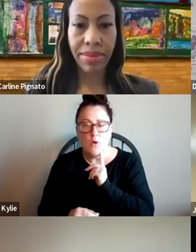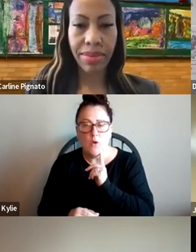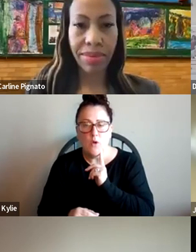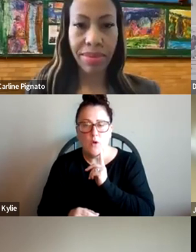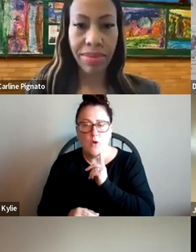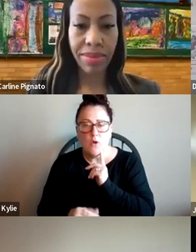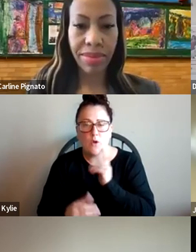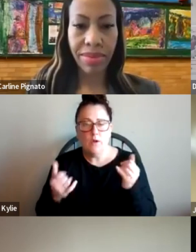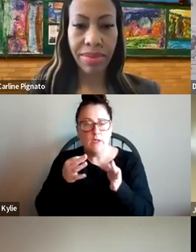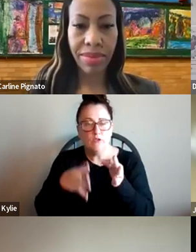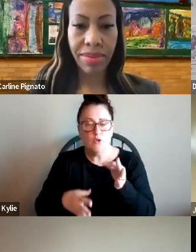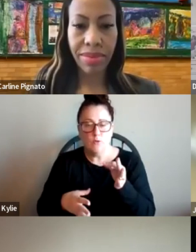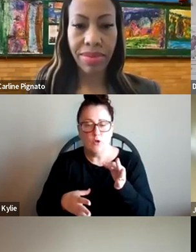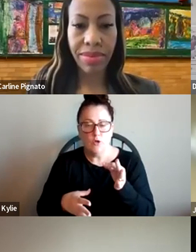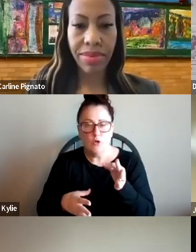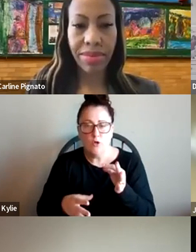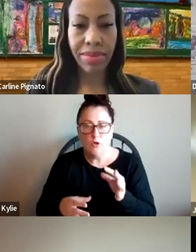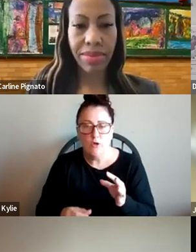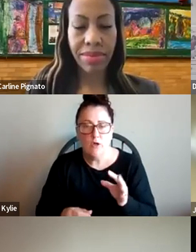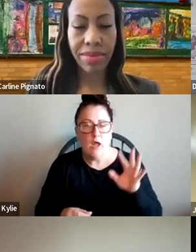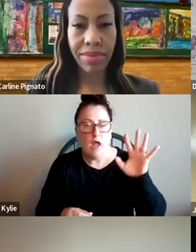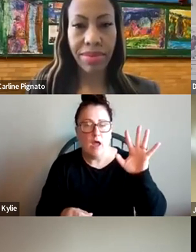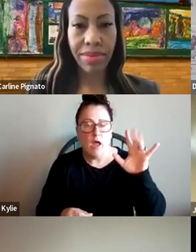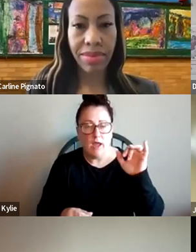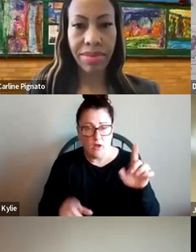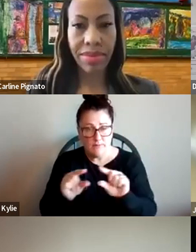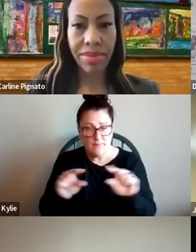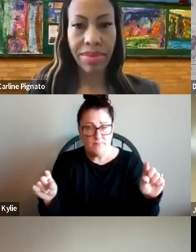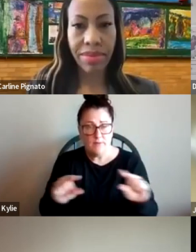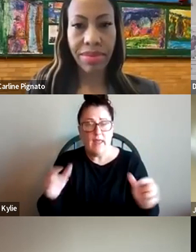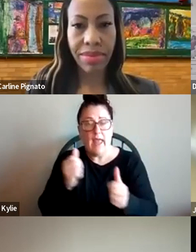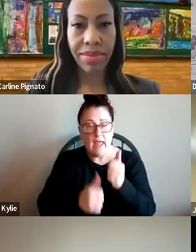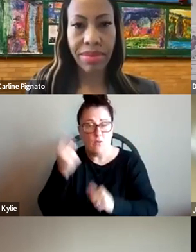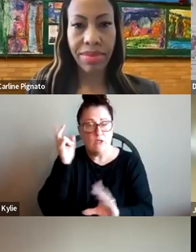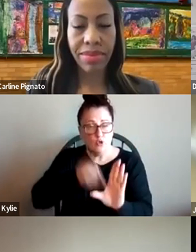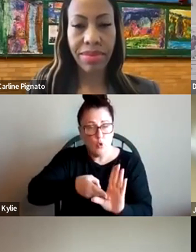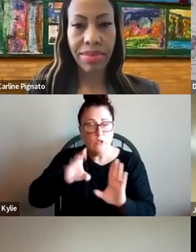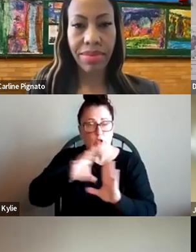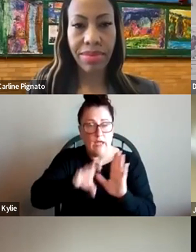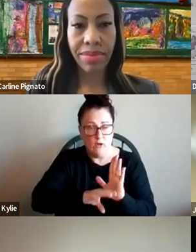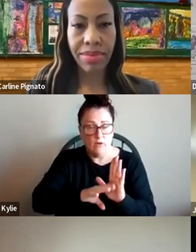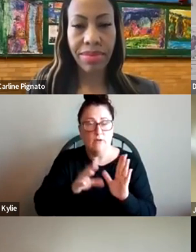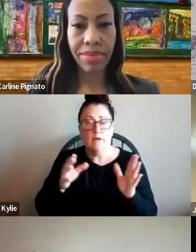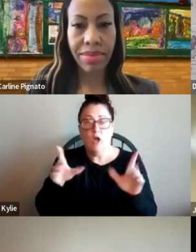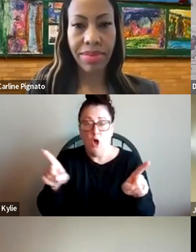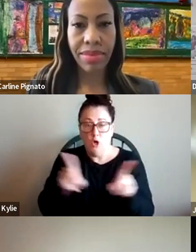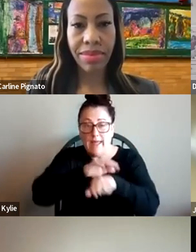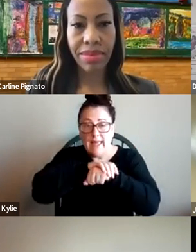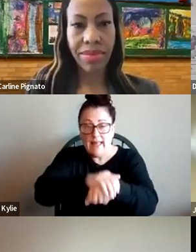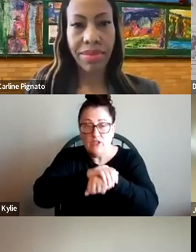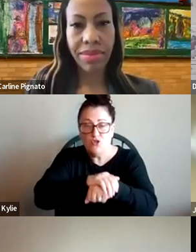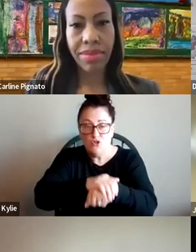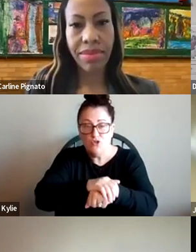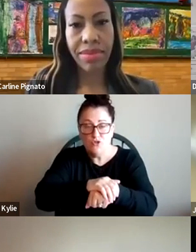on the interpretation feature. Please note that everyone needs to join a channel, including English